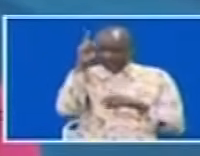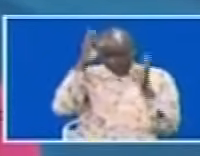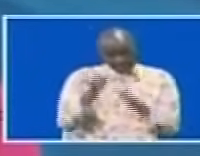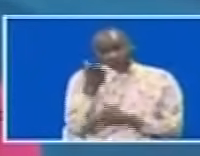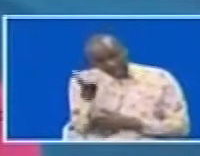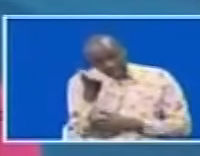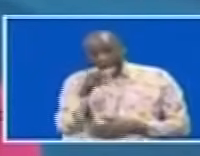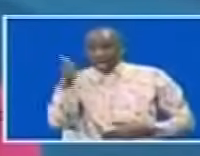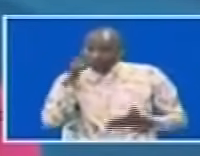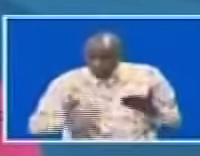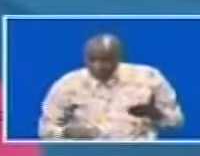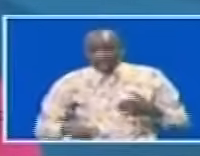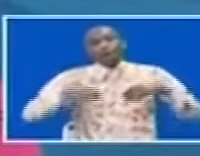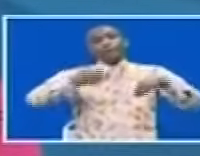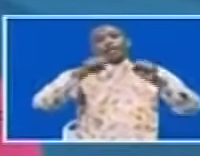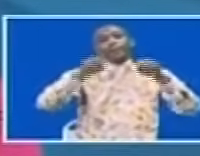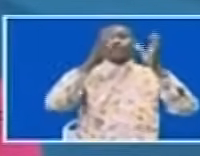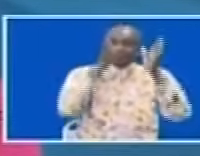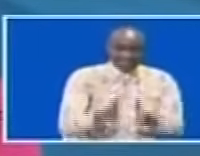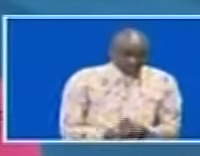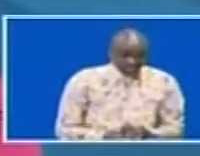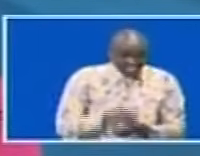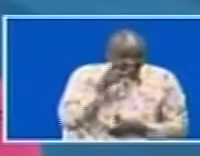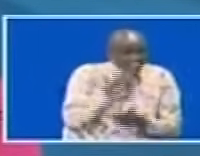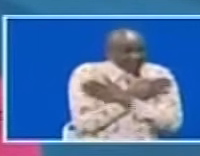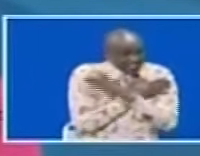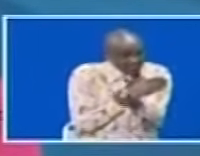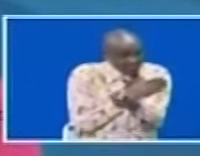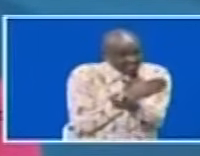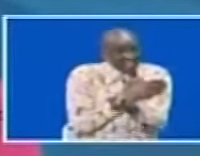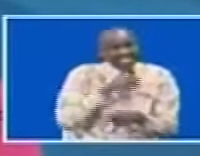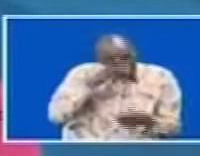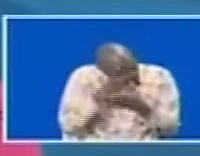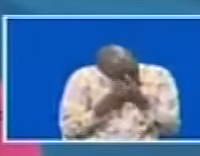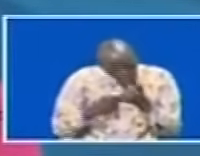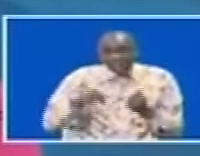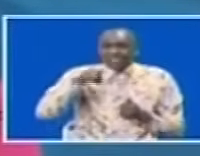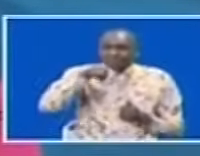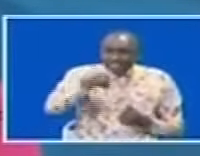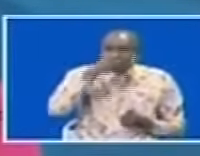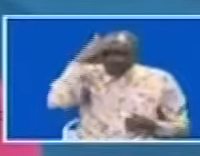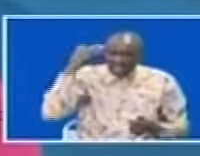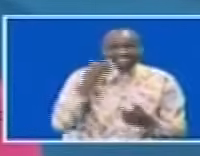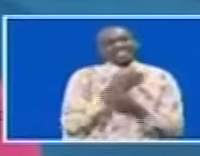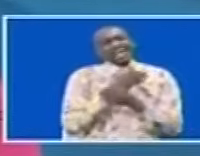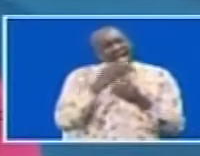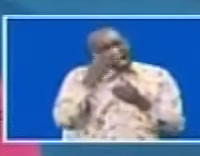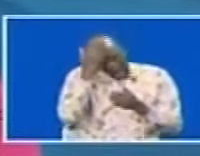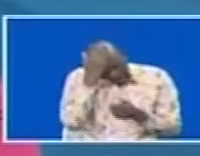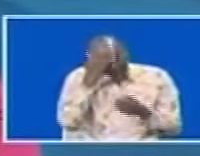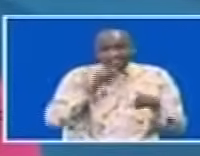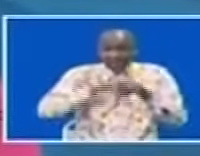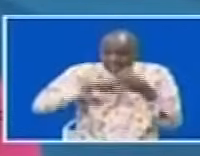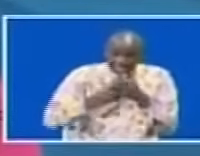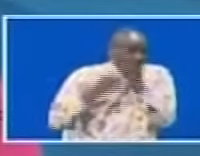the other a Bodaboda operator. That notwithstanding, the two have never forgotten their humble beginnings and what